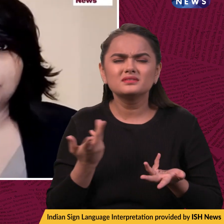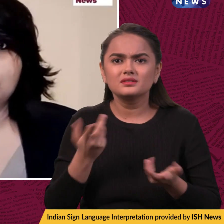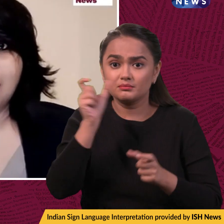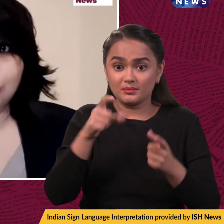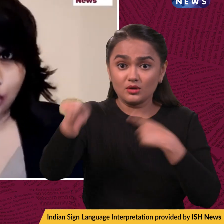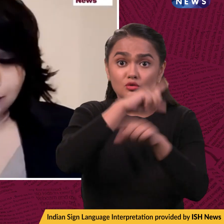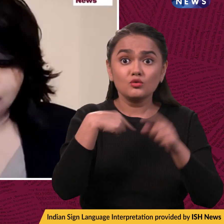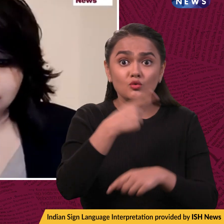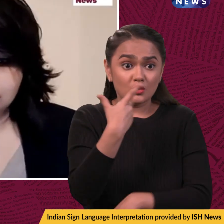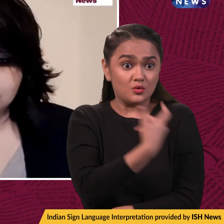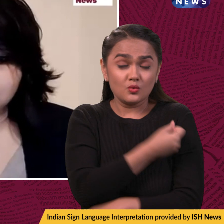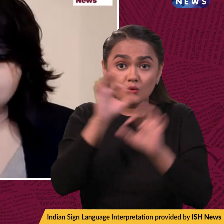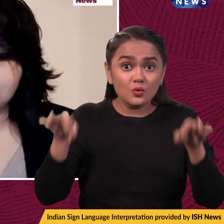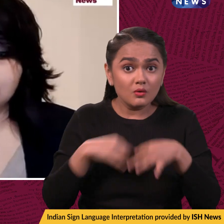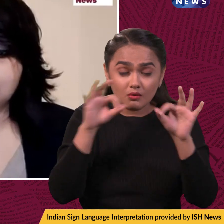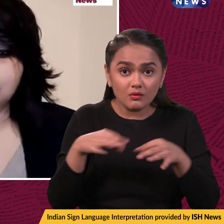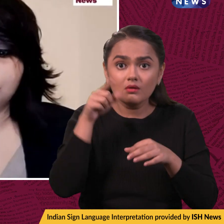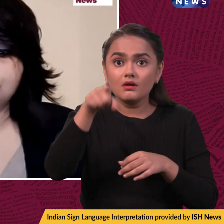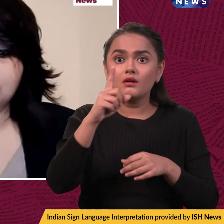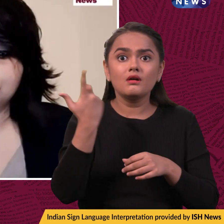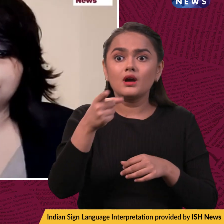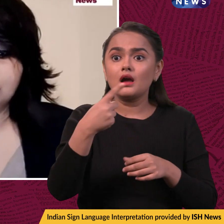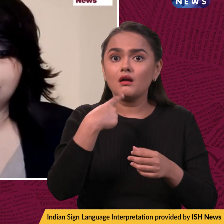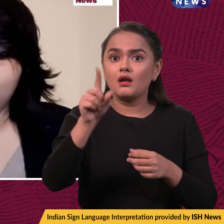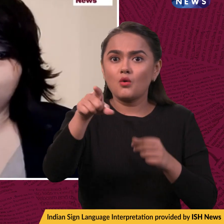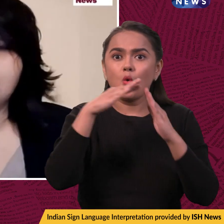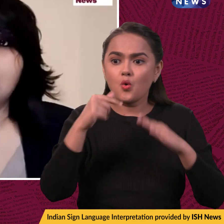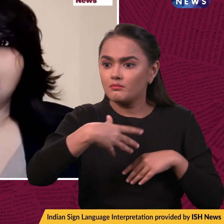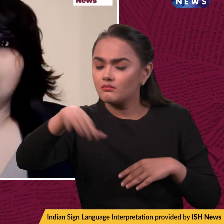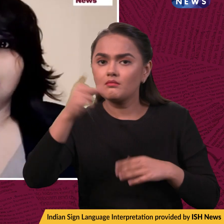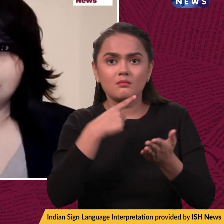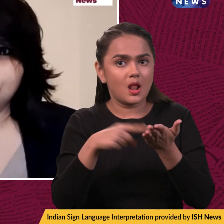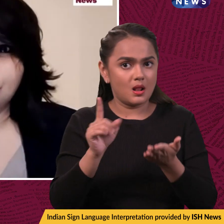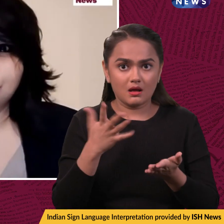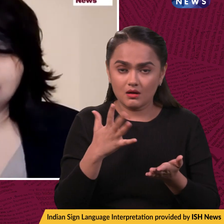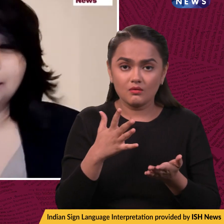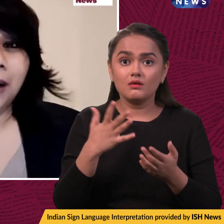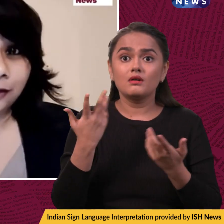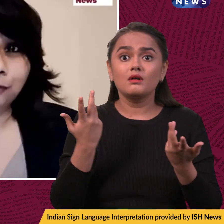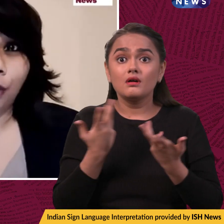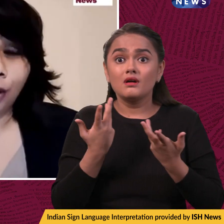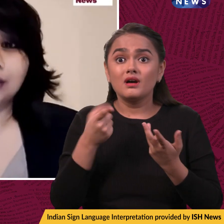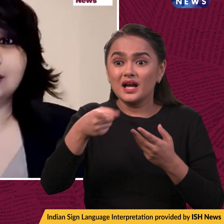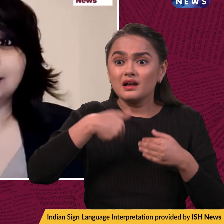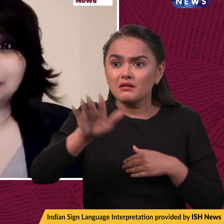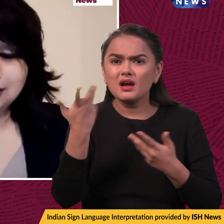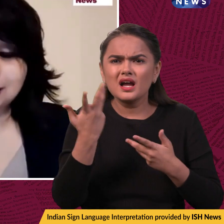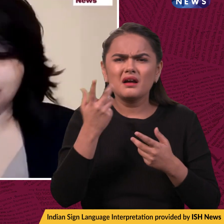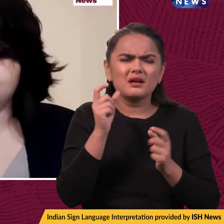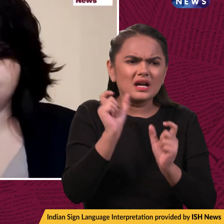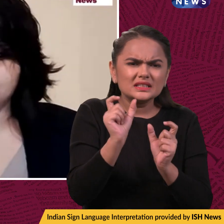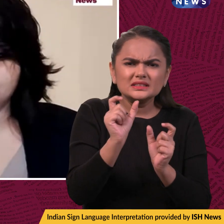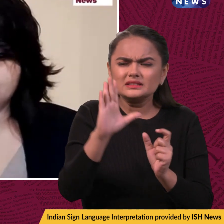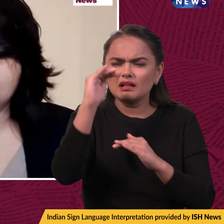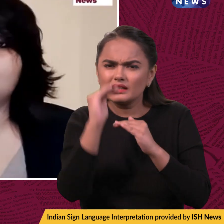for people who are not vaccinated? That they will not be able to leave home generally, but for a limited